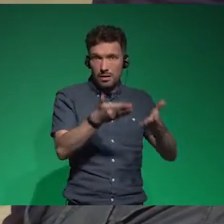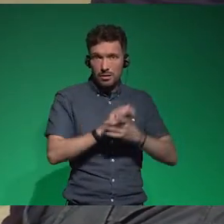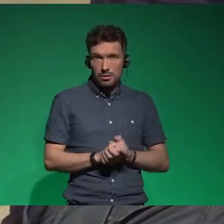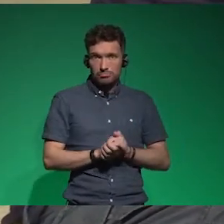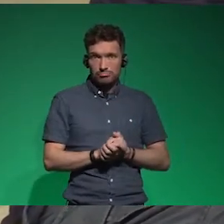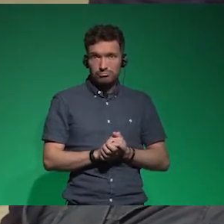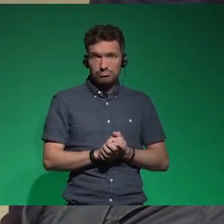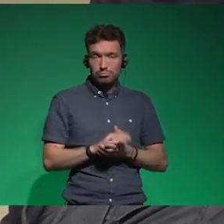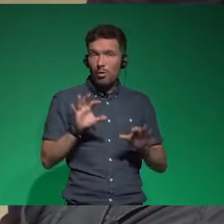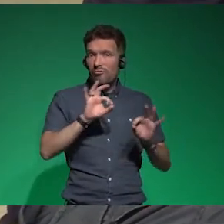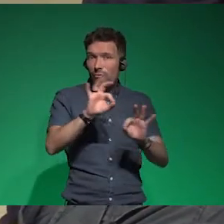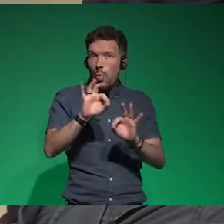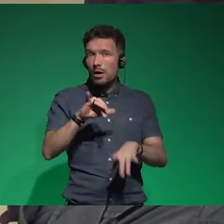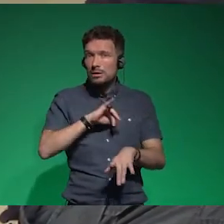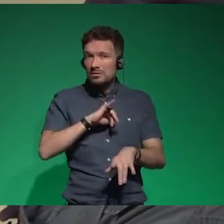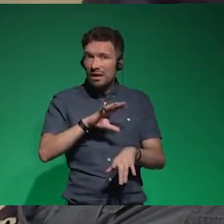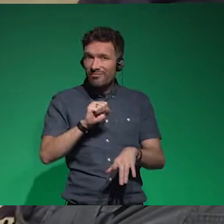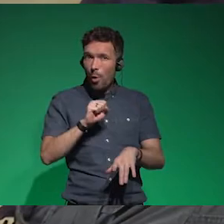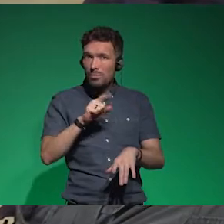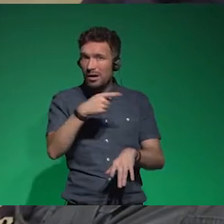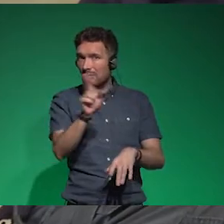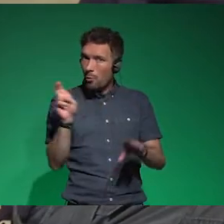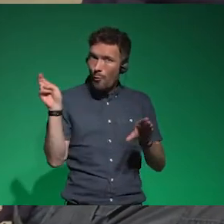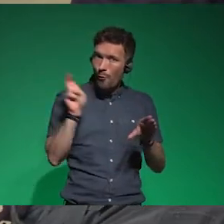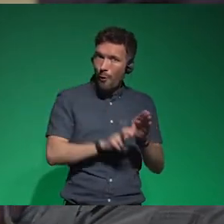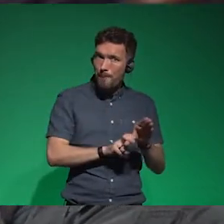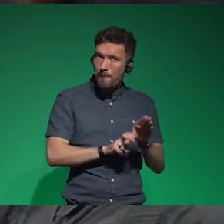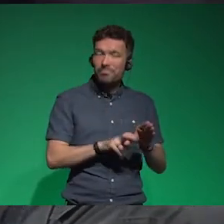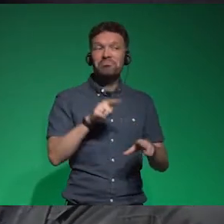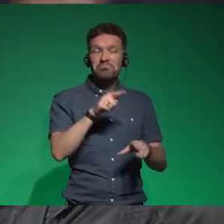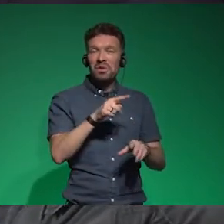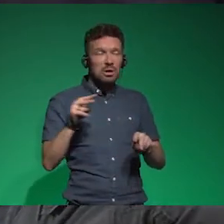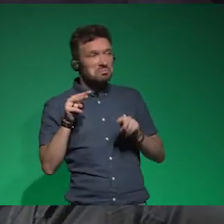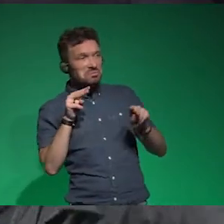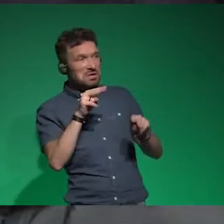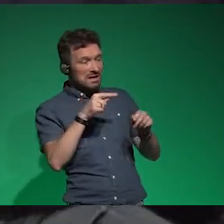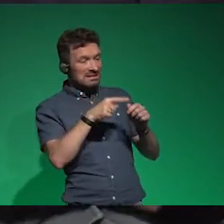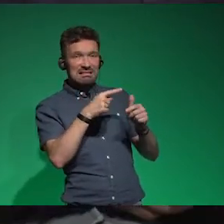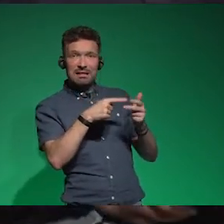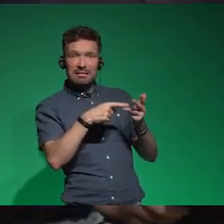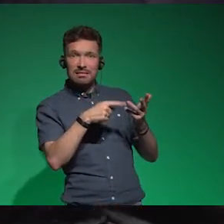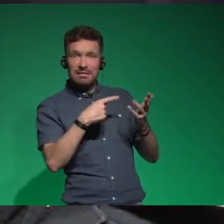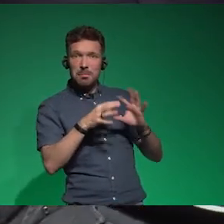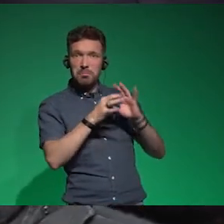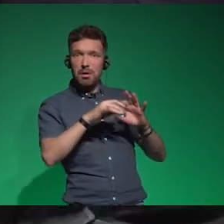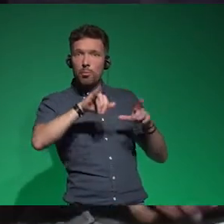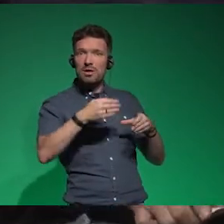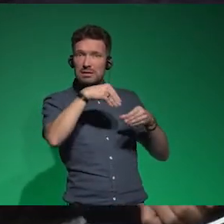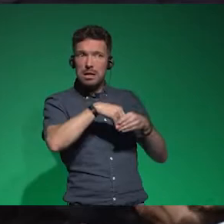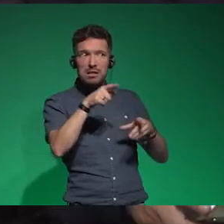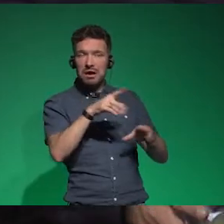Andrea was there. Aisha also was there in a camping ground. Maybe Indra can tell us a little bit about